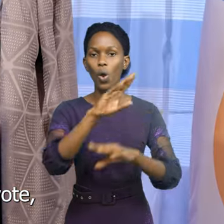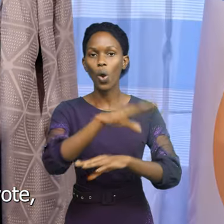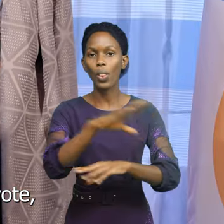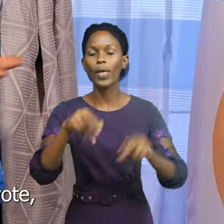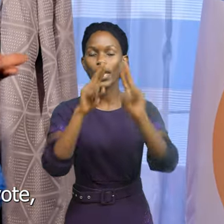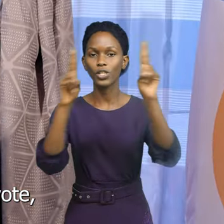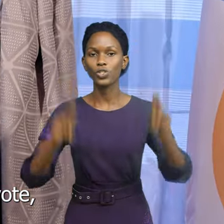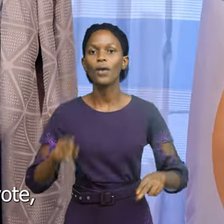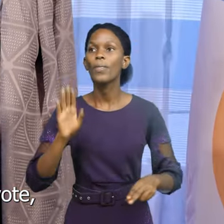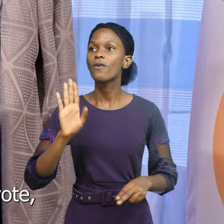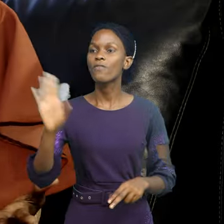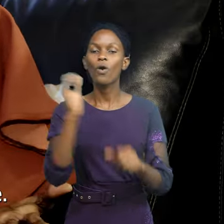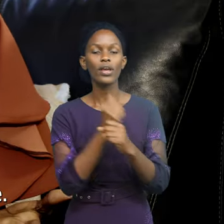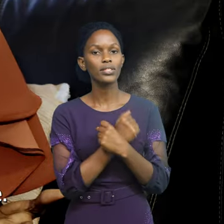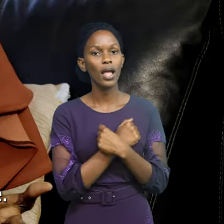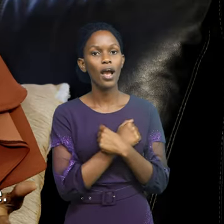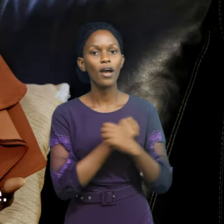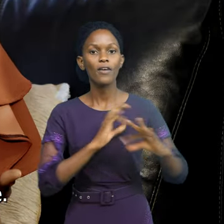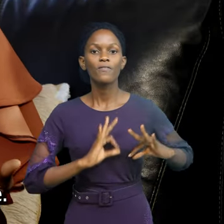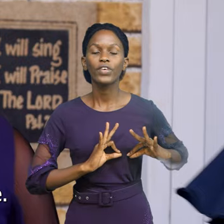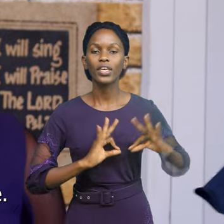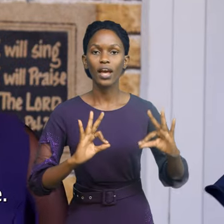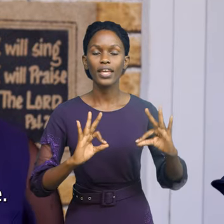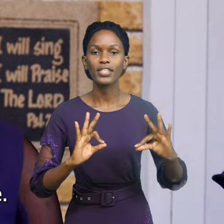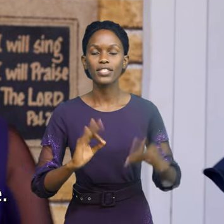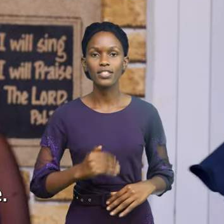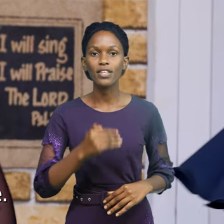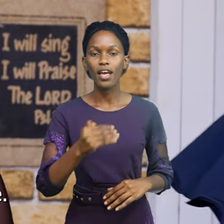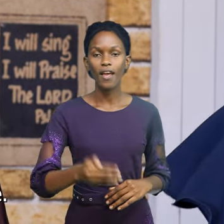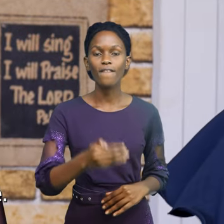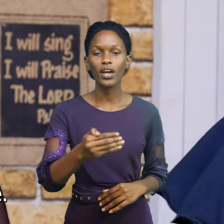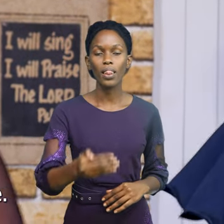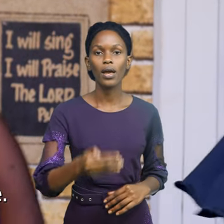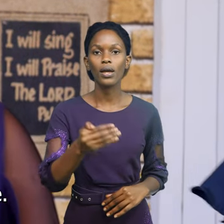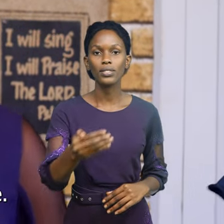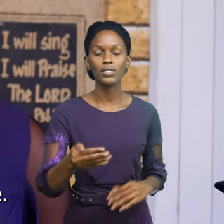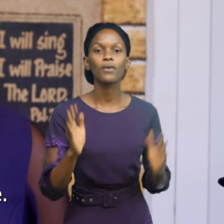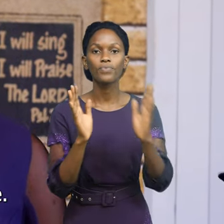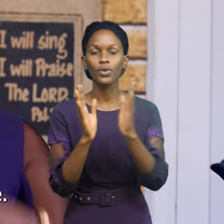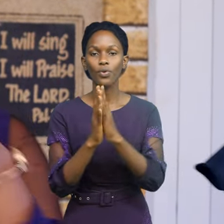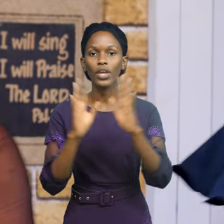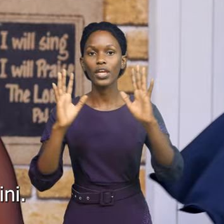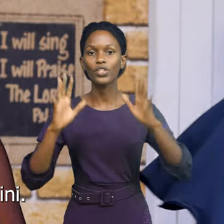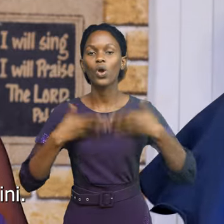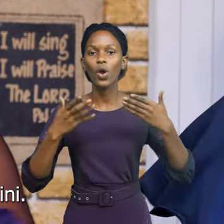to all nations, for his loving kindness is